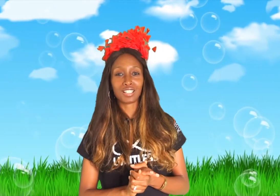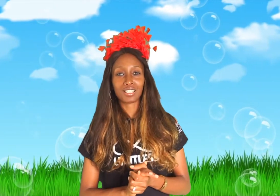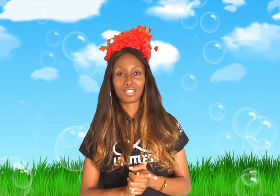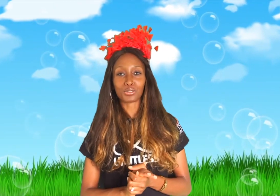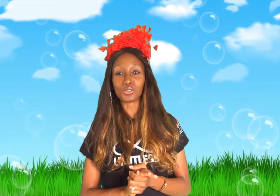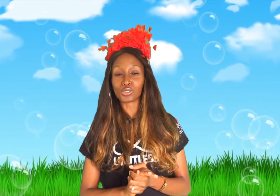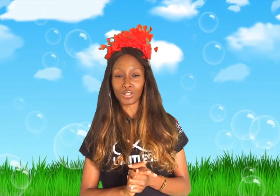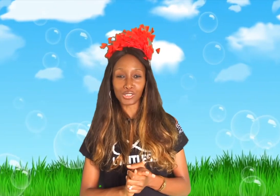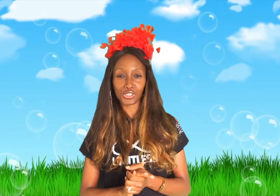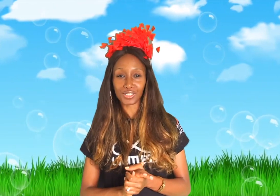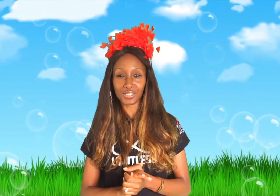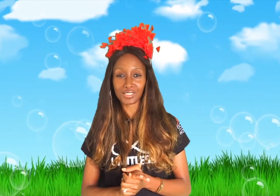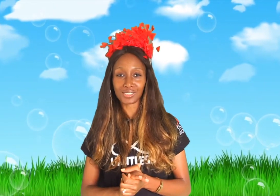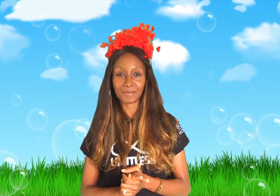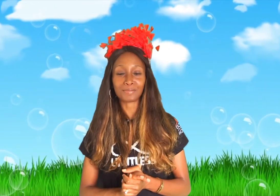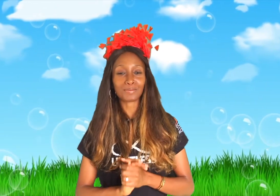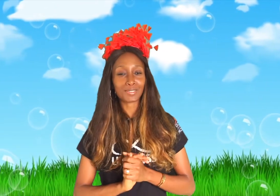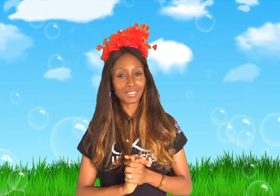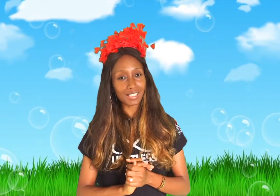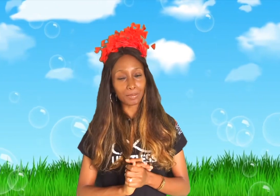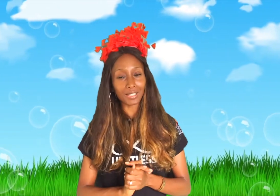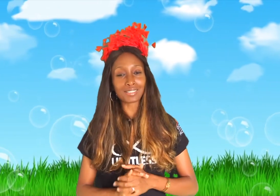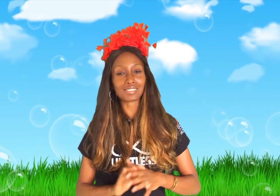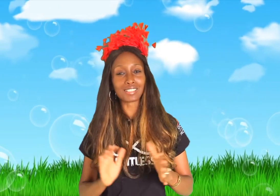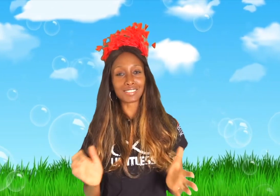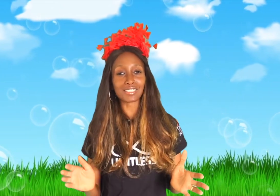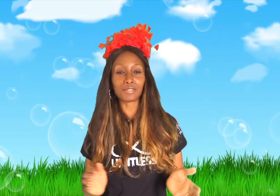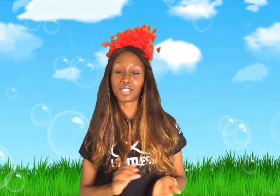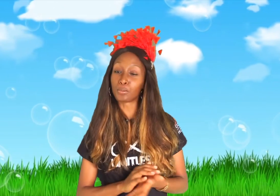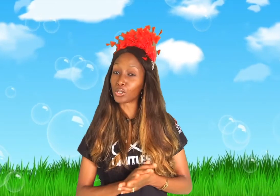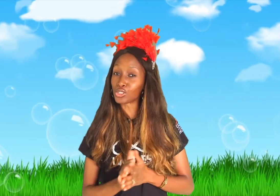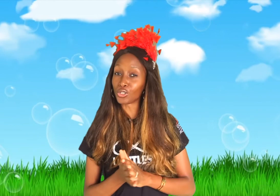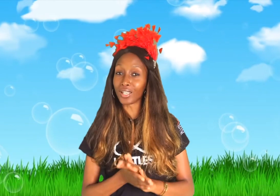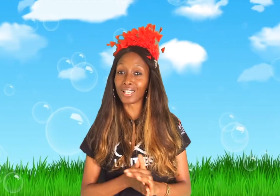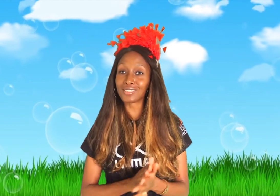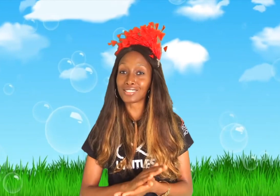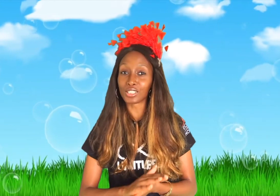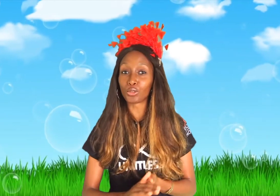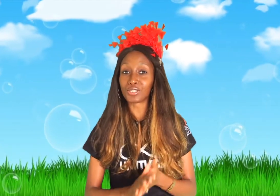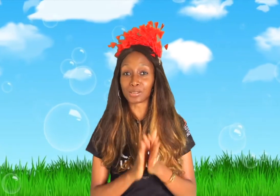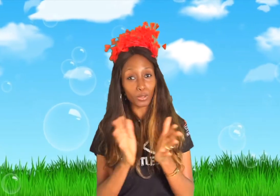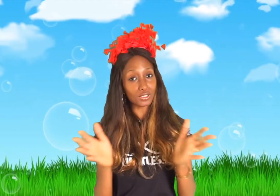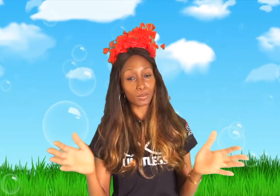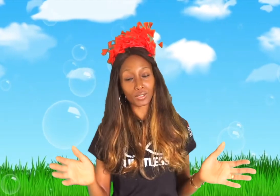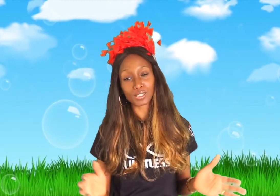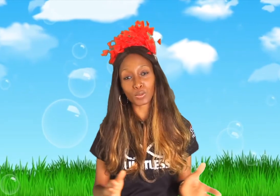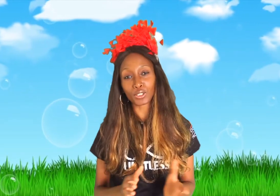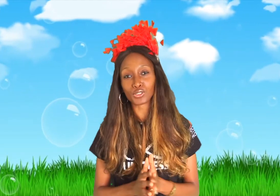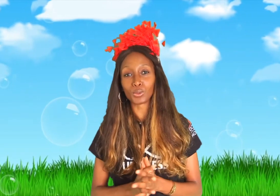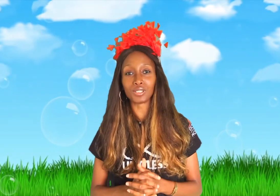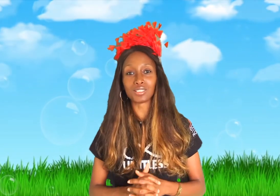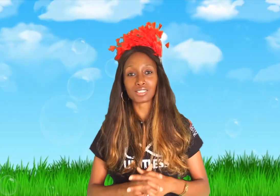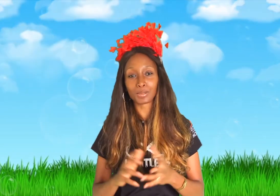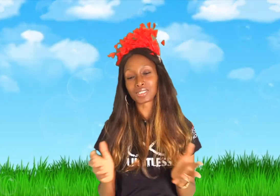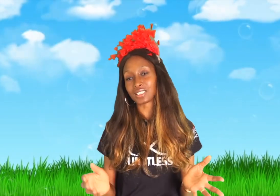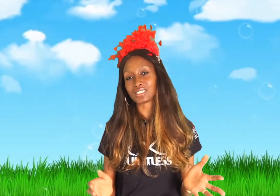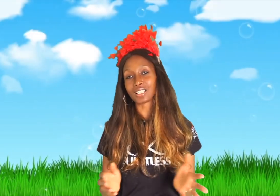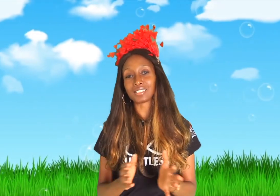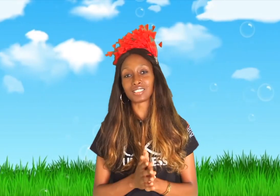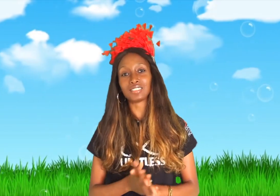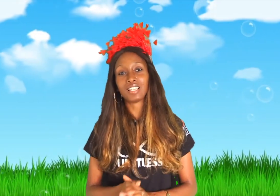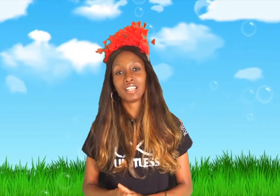God through Christ Jesus. Stay blessed. Stay safe. Keep washing your hands. You're responsible. That's why you're doing it.